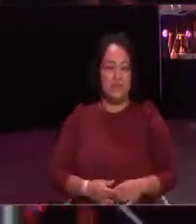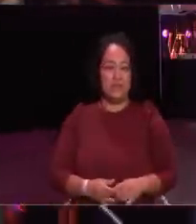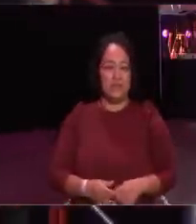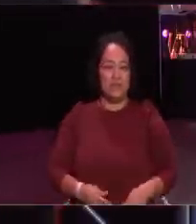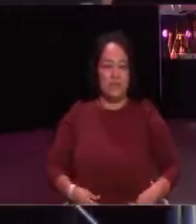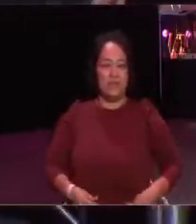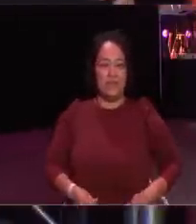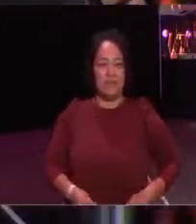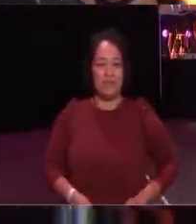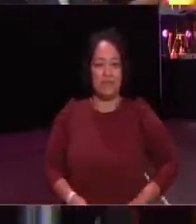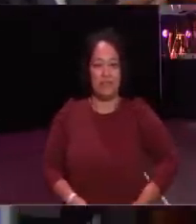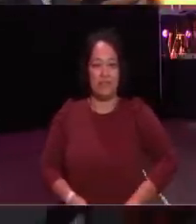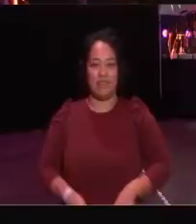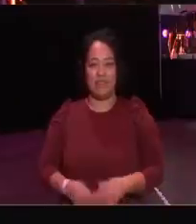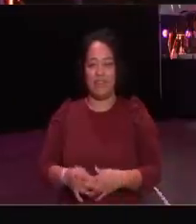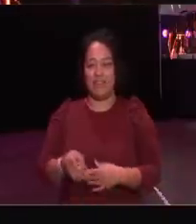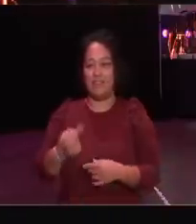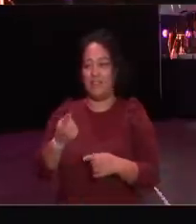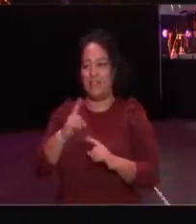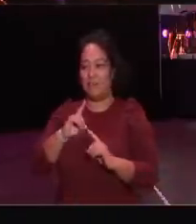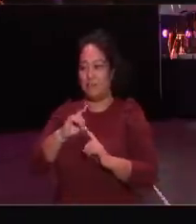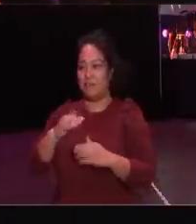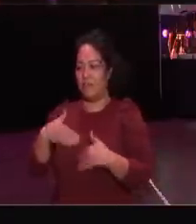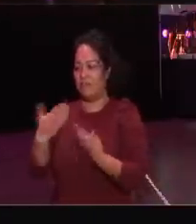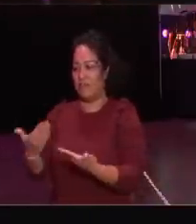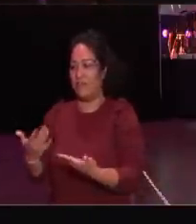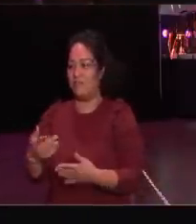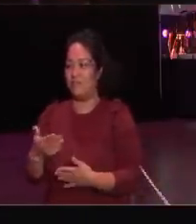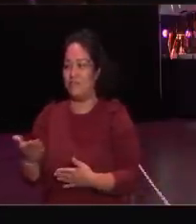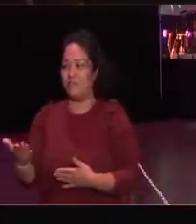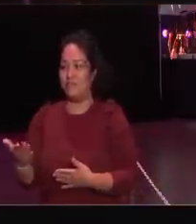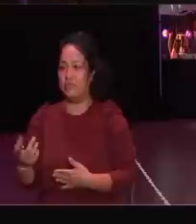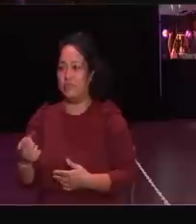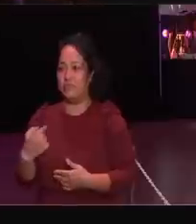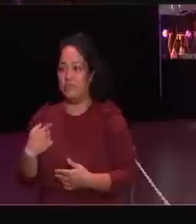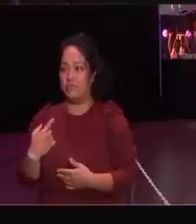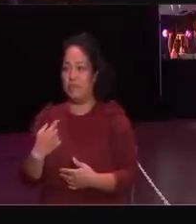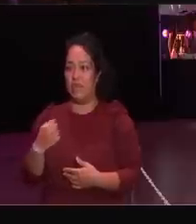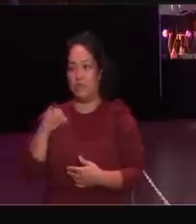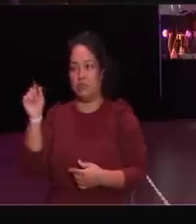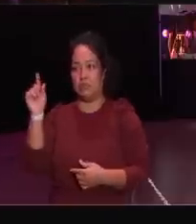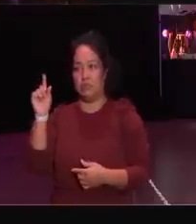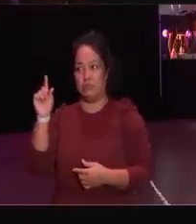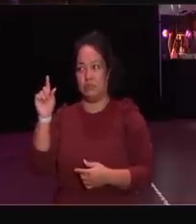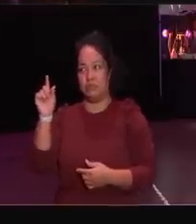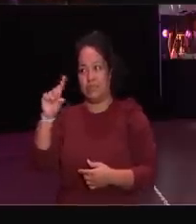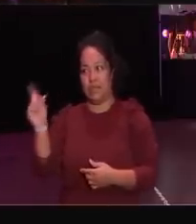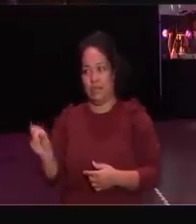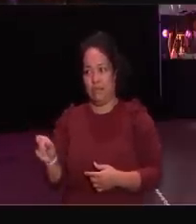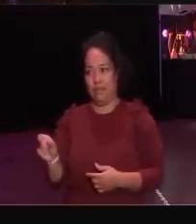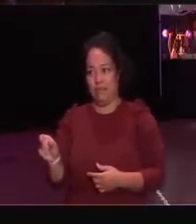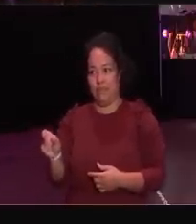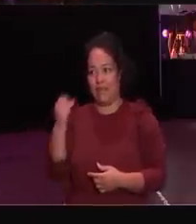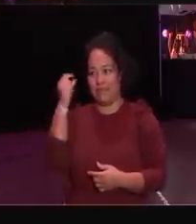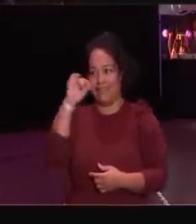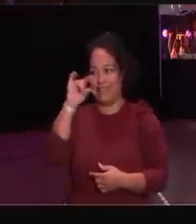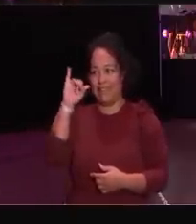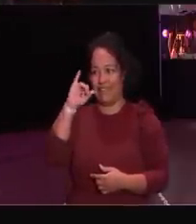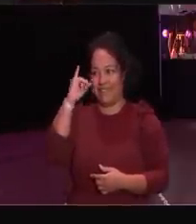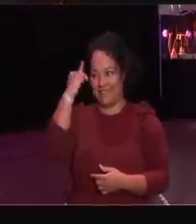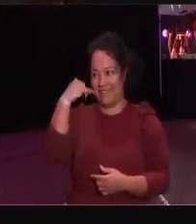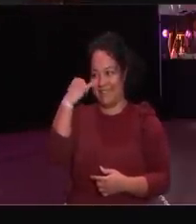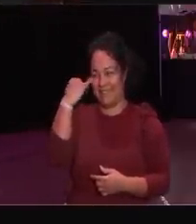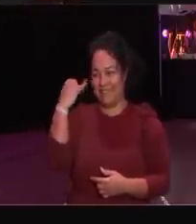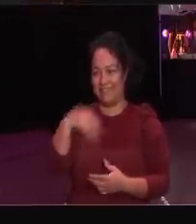Les voy a confesar algo. I'm going to confess something to you. I'm Italian. Yo soy italiano. This for us means